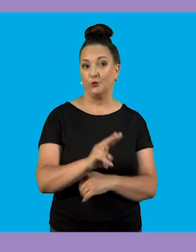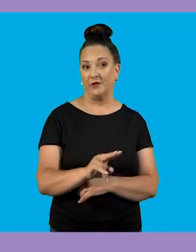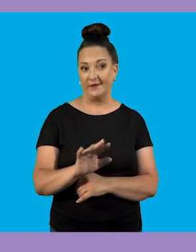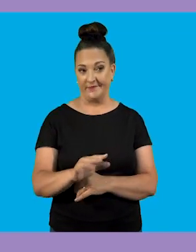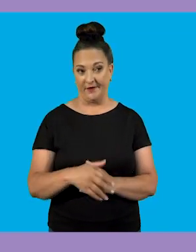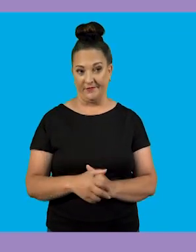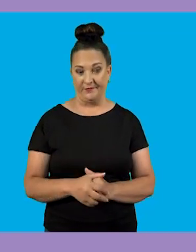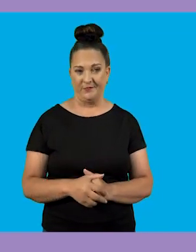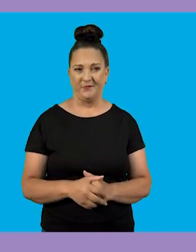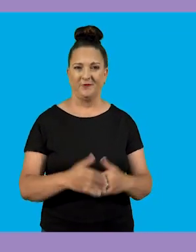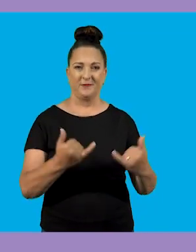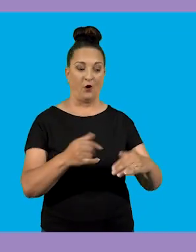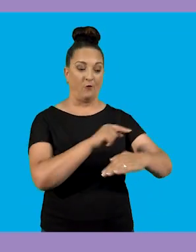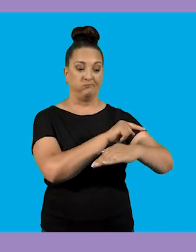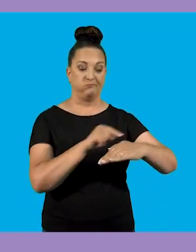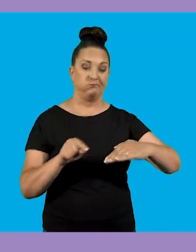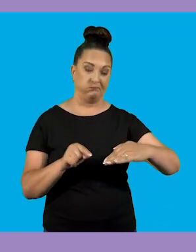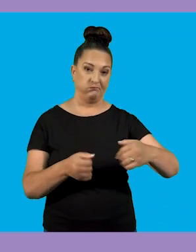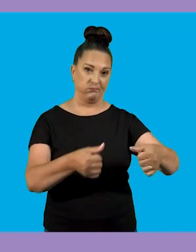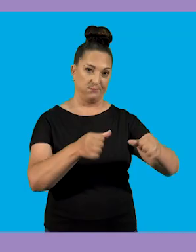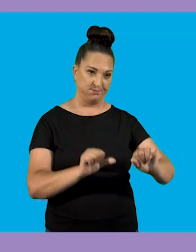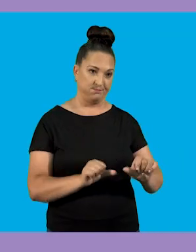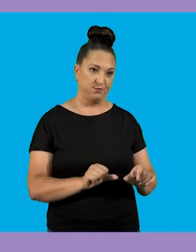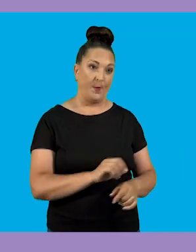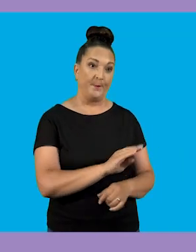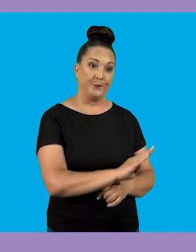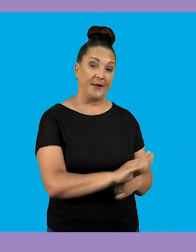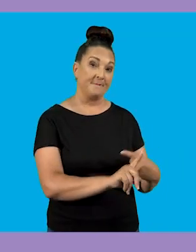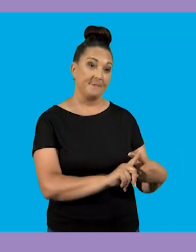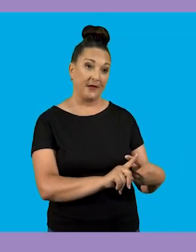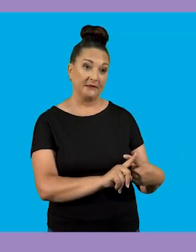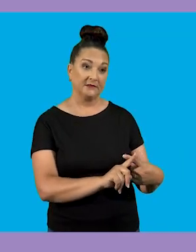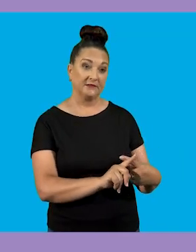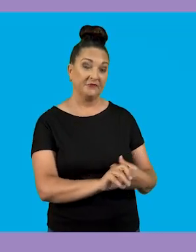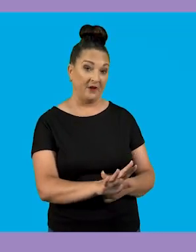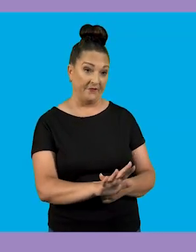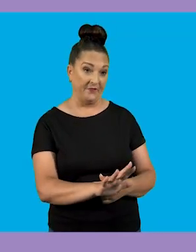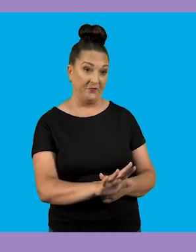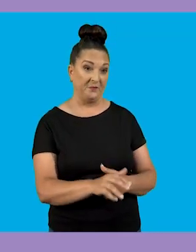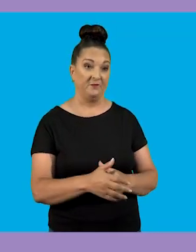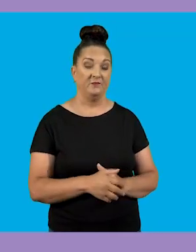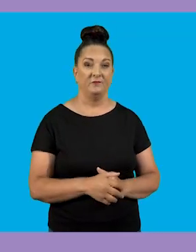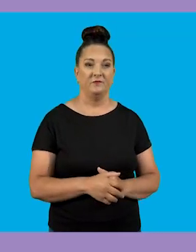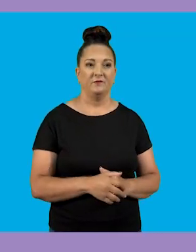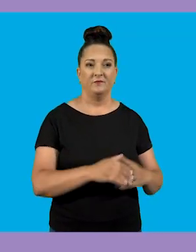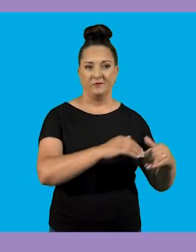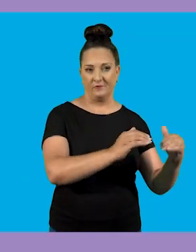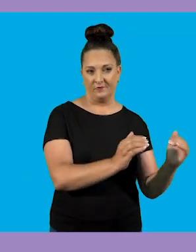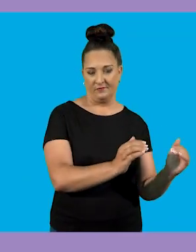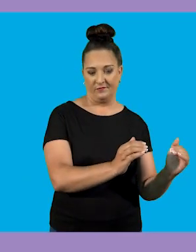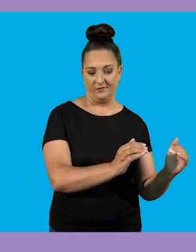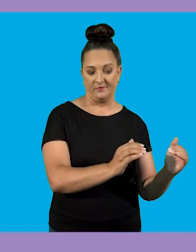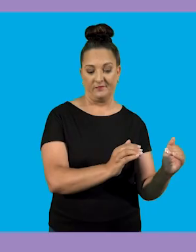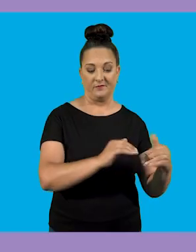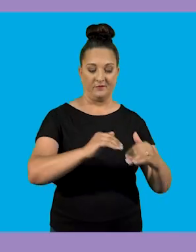And at the bottom there, we are going to have our b plus 5 with